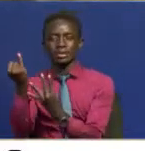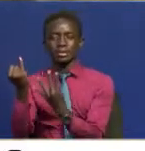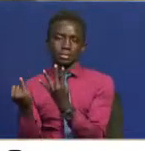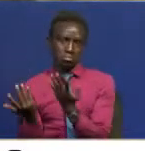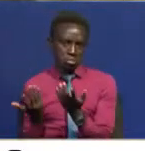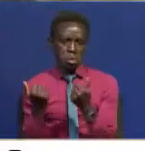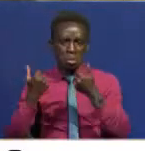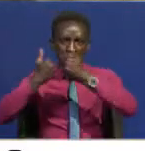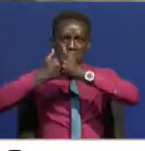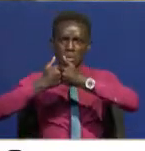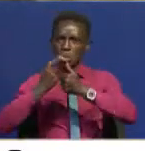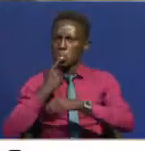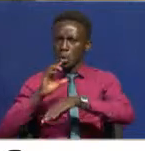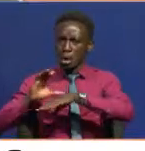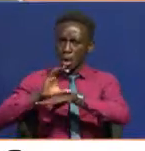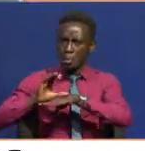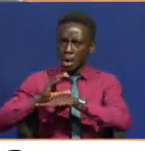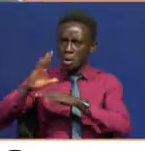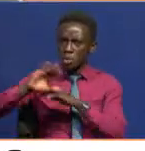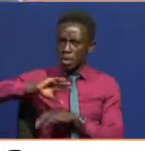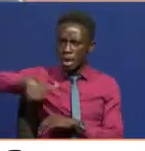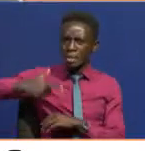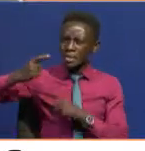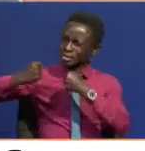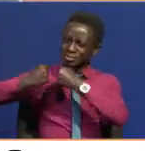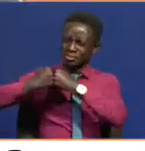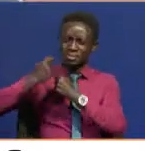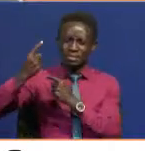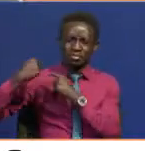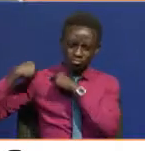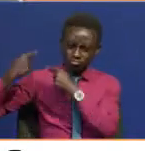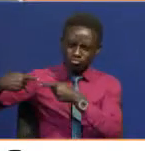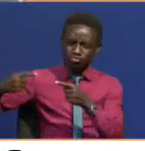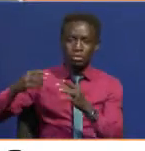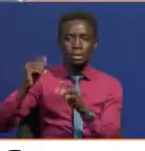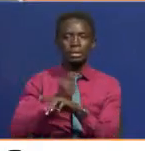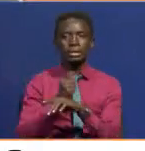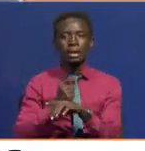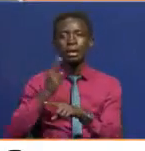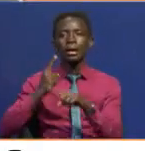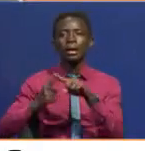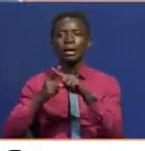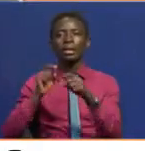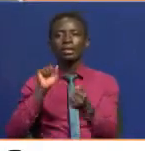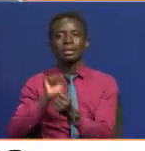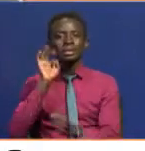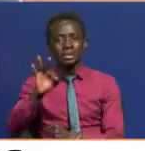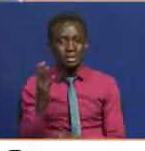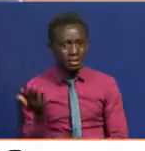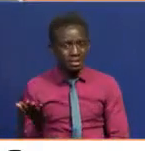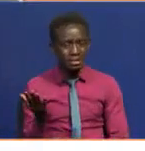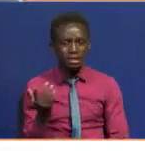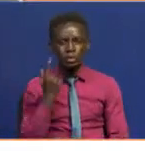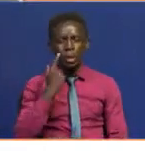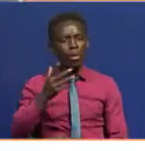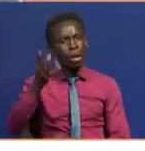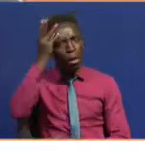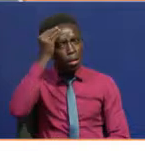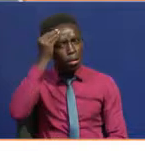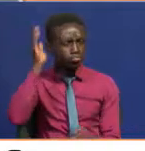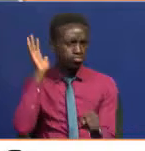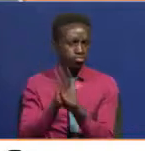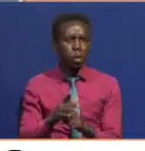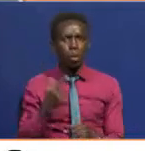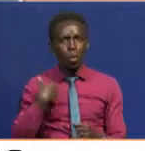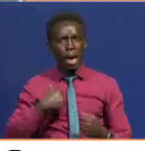met with teams like Cameroon. They had been together for 13 years. And we learned a lot. And actually we challenged them, because as only